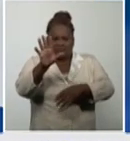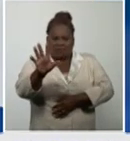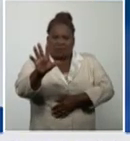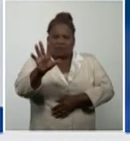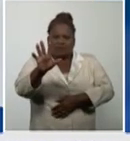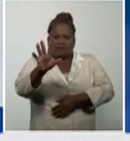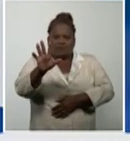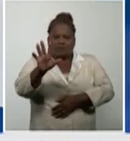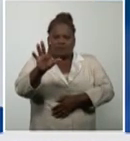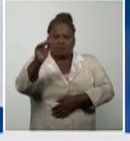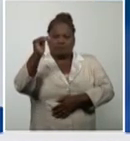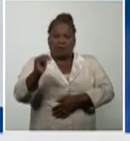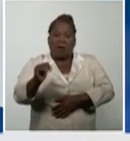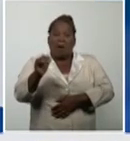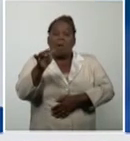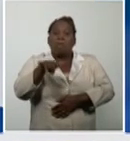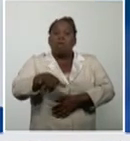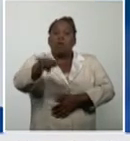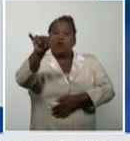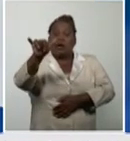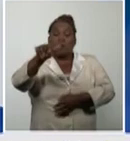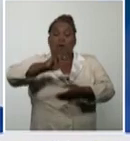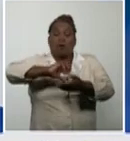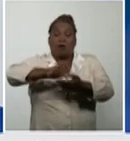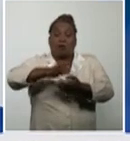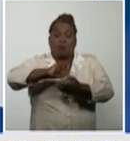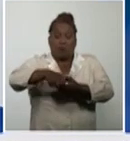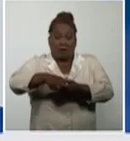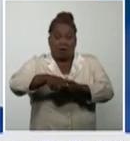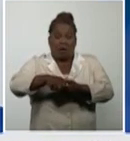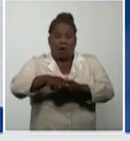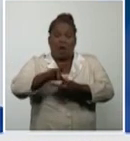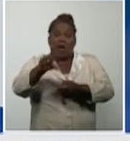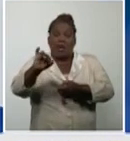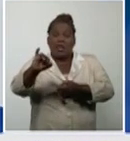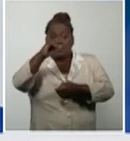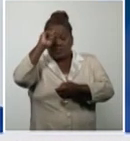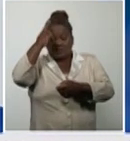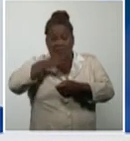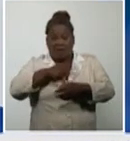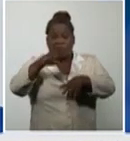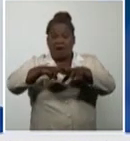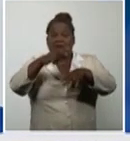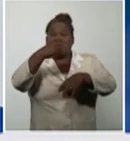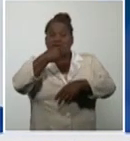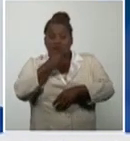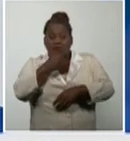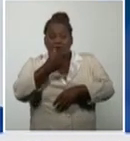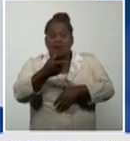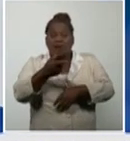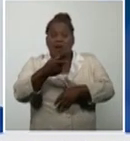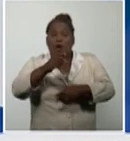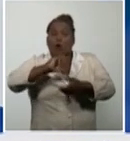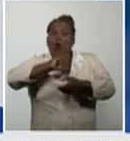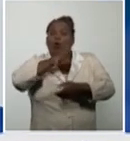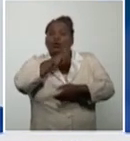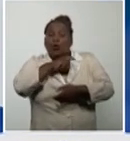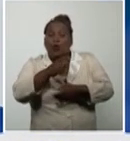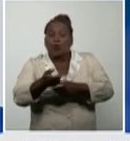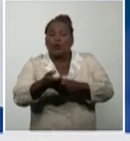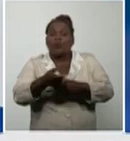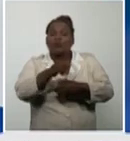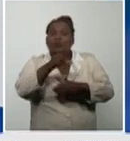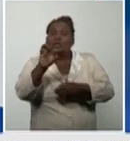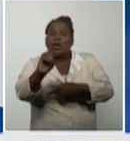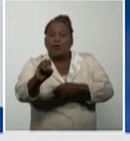en Boyeros, Arroyo Naranjo, La Lisa, Habana Vieja, Cotorro, Cerro,